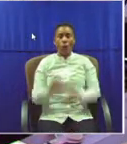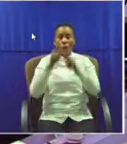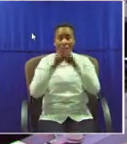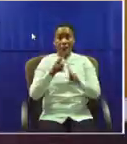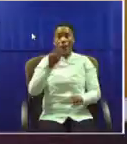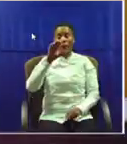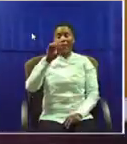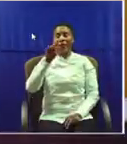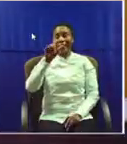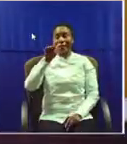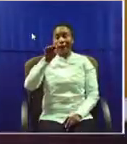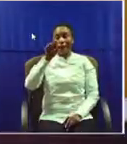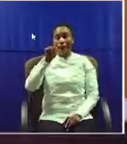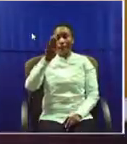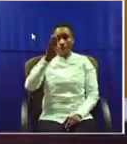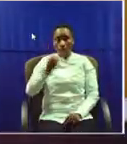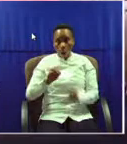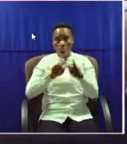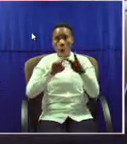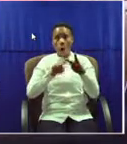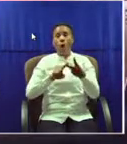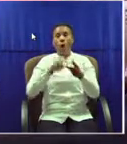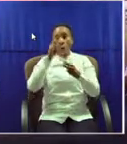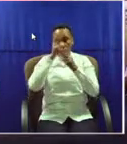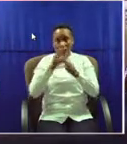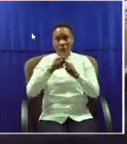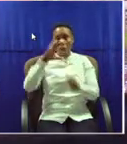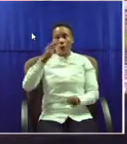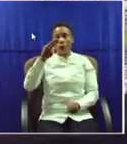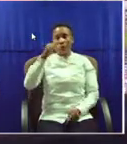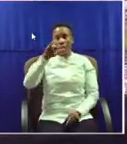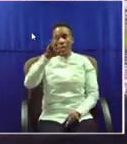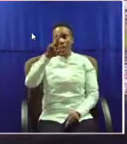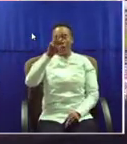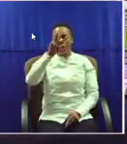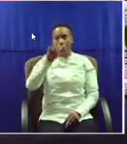Honorable Chirwa, I am removing you, Honorable Tambo,